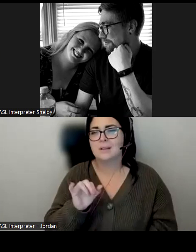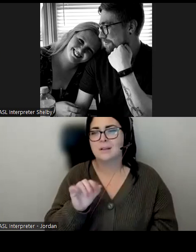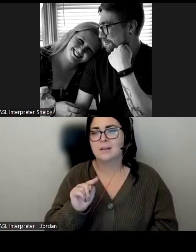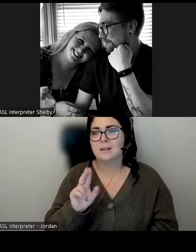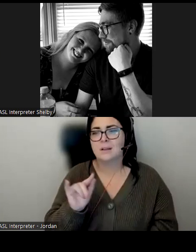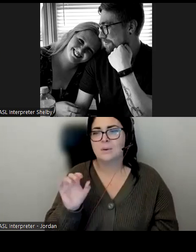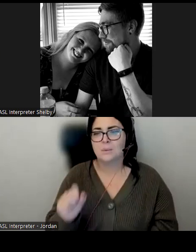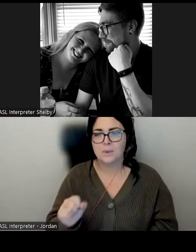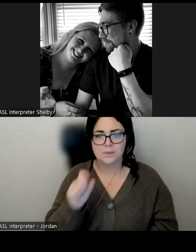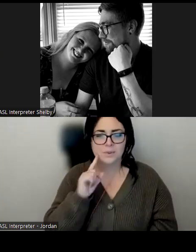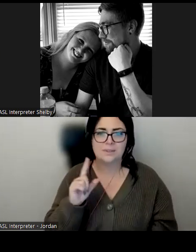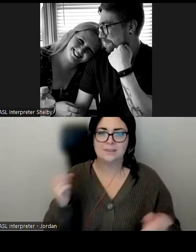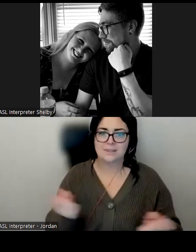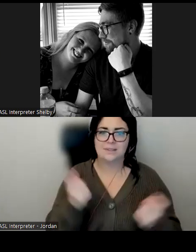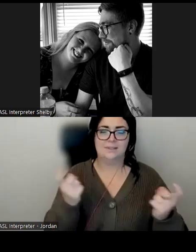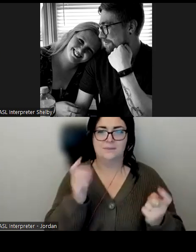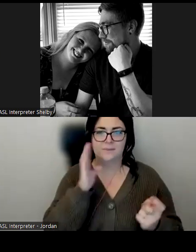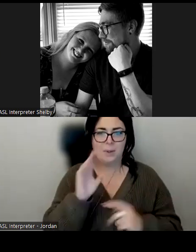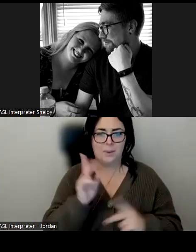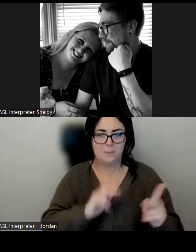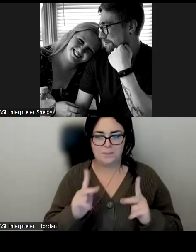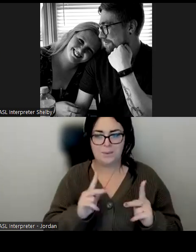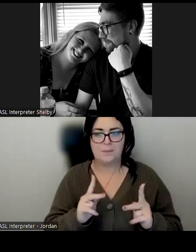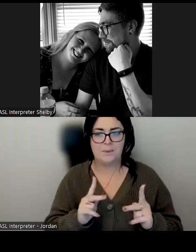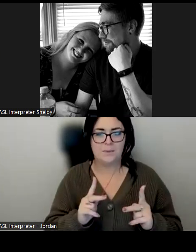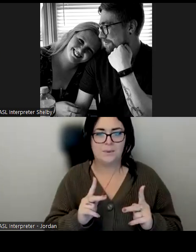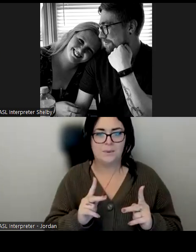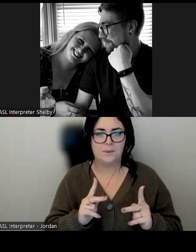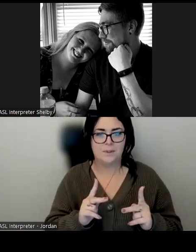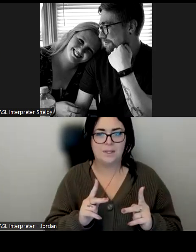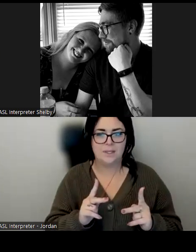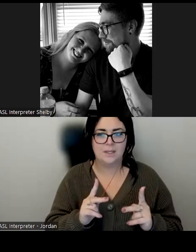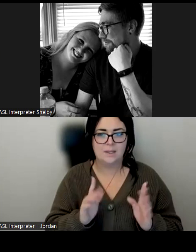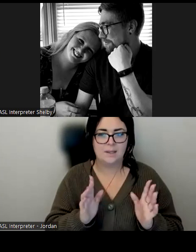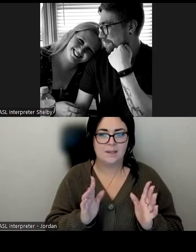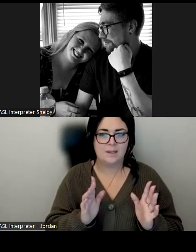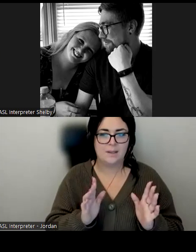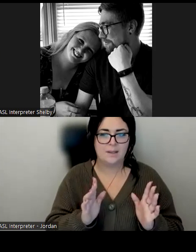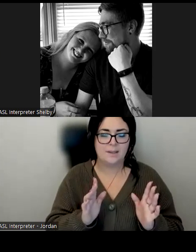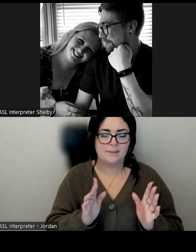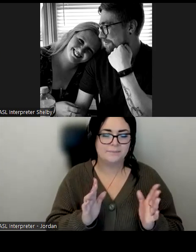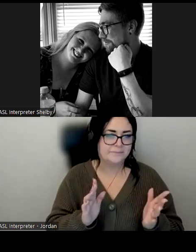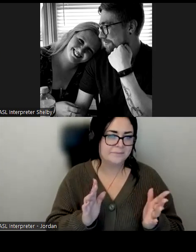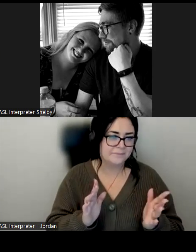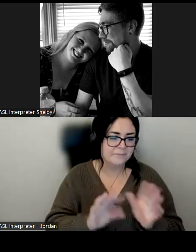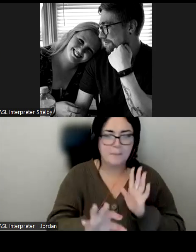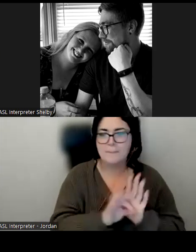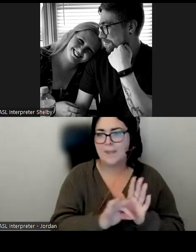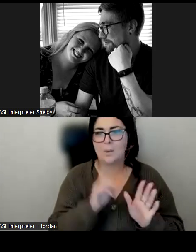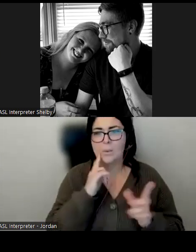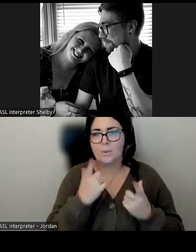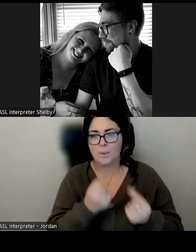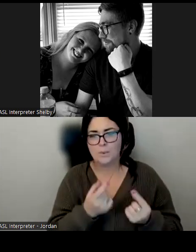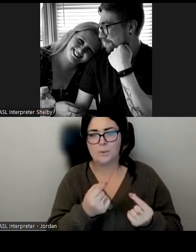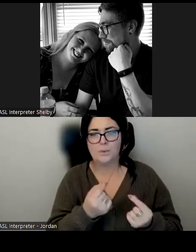moment, people now I find more than ever, they choose sometimes to and not to have different sorts of rituals. I